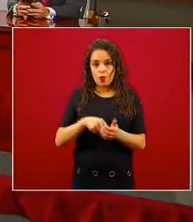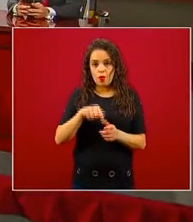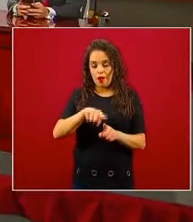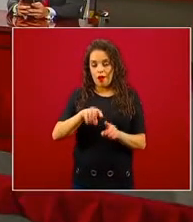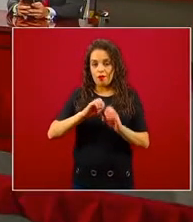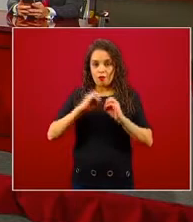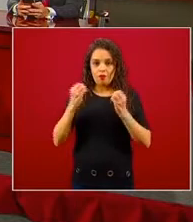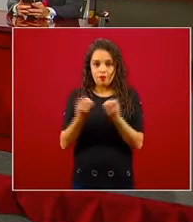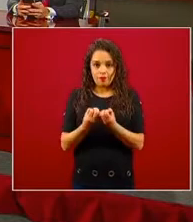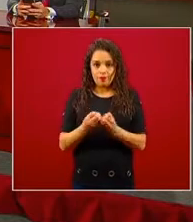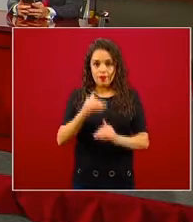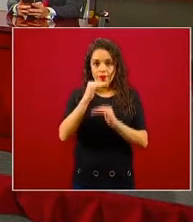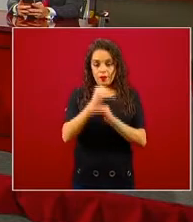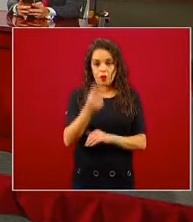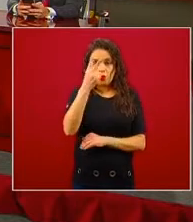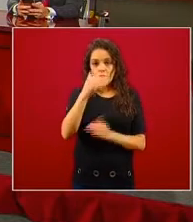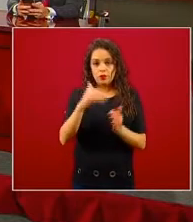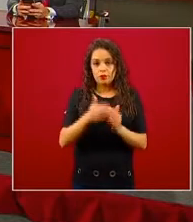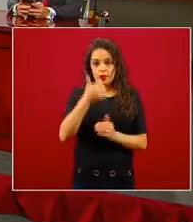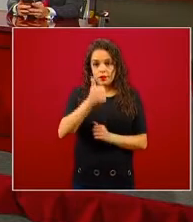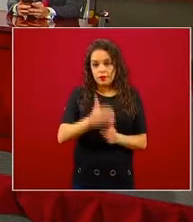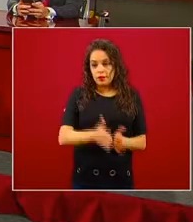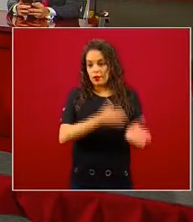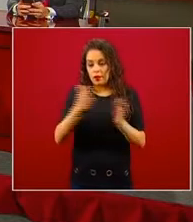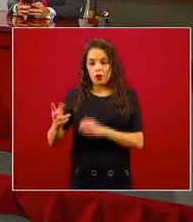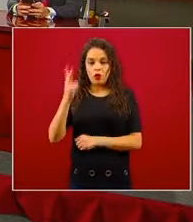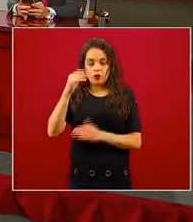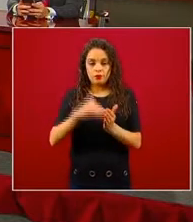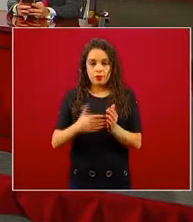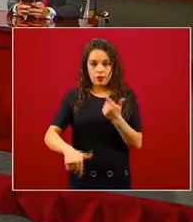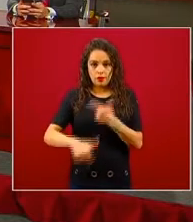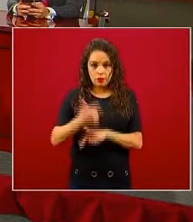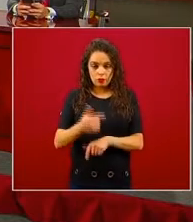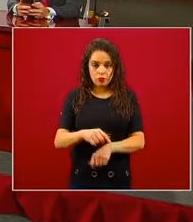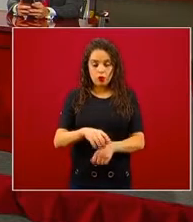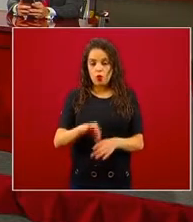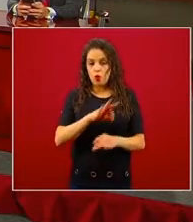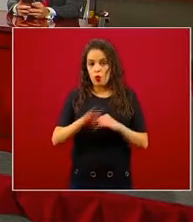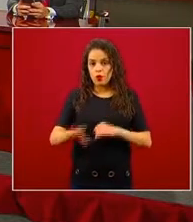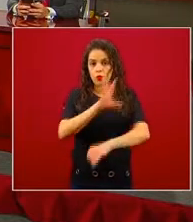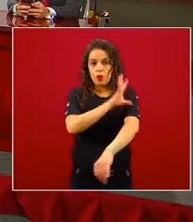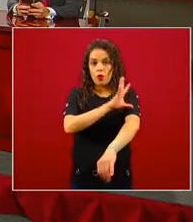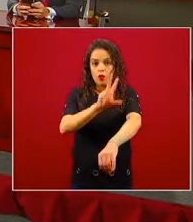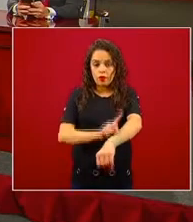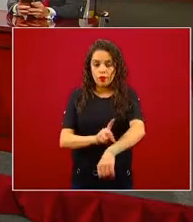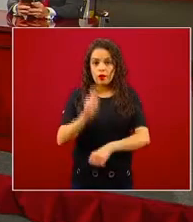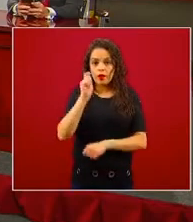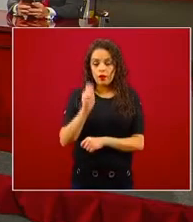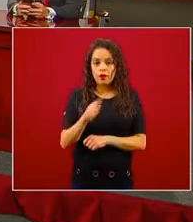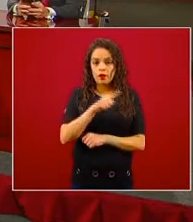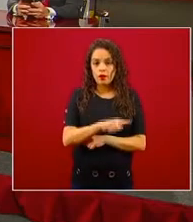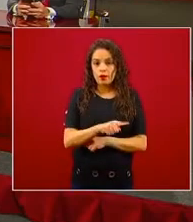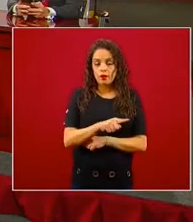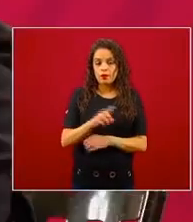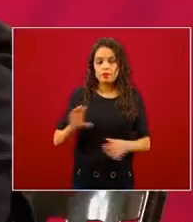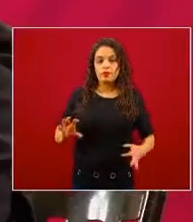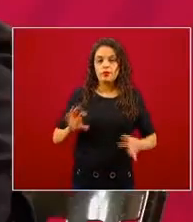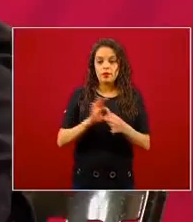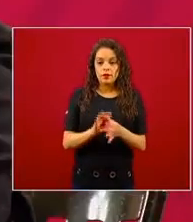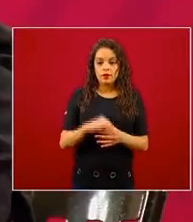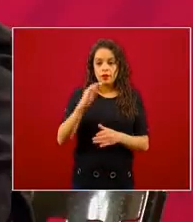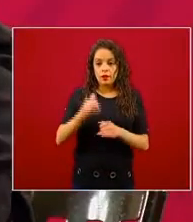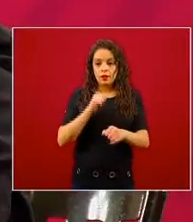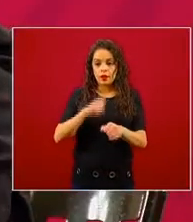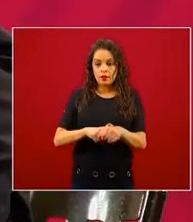periodo Workers, and it's one of 2006-2012. the highest Finalmente, positions ella fue held within this coordinadora regional de la organization Red in Internacional de Trabajadoras del Hogar 2012. She